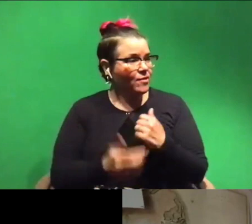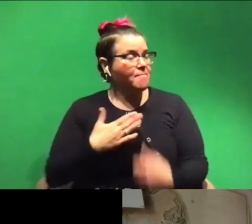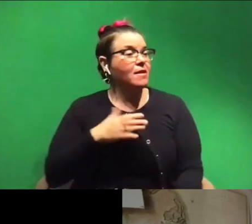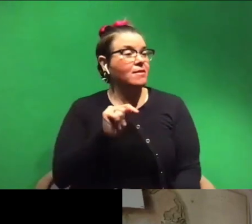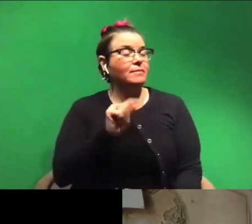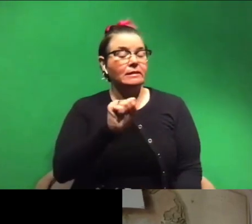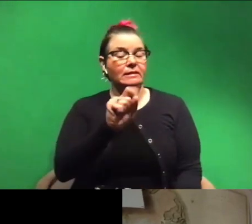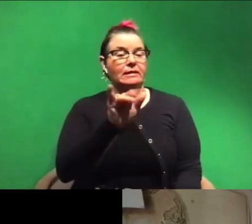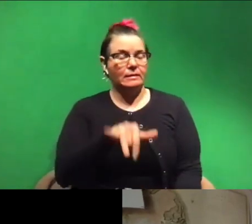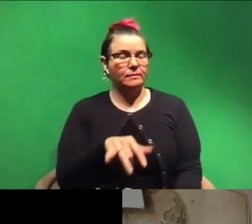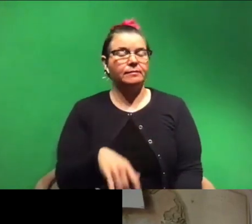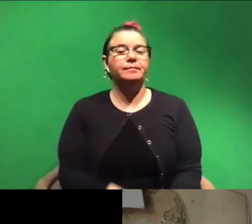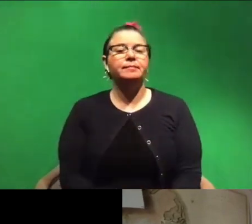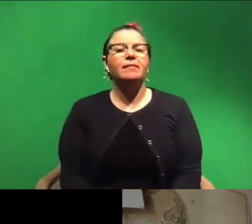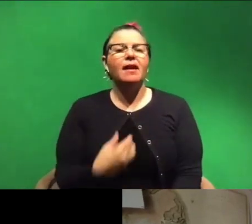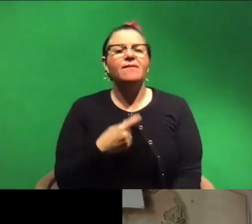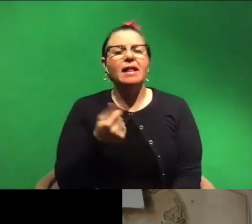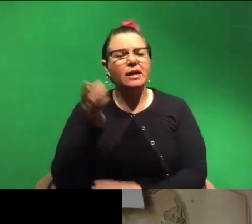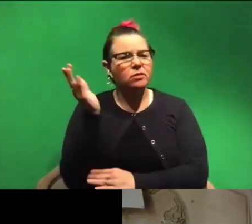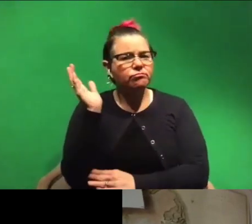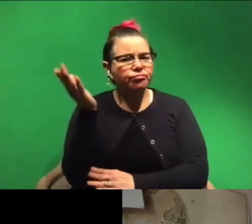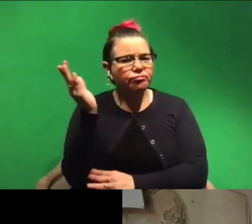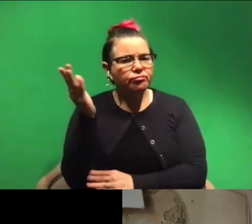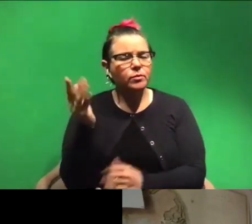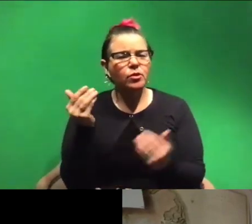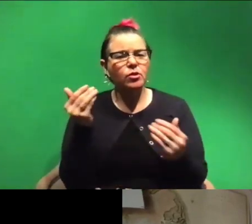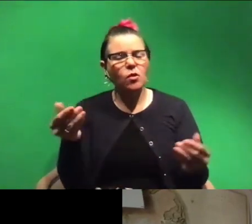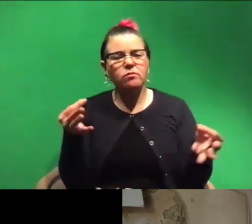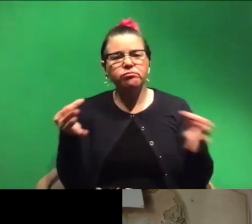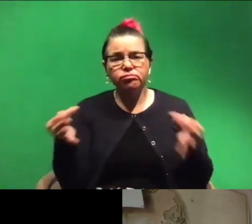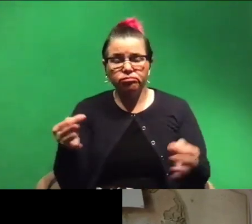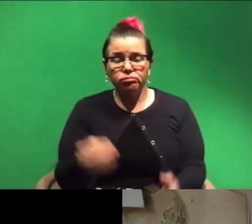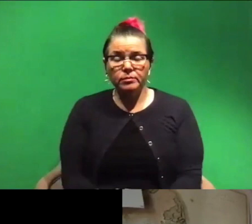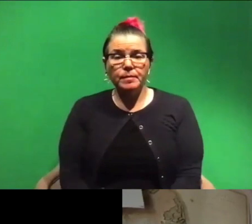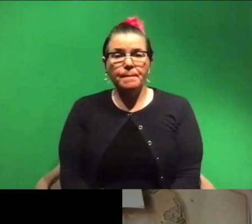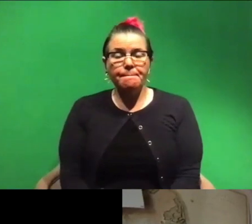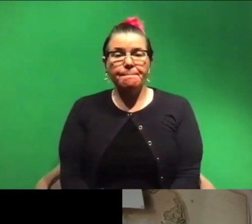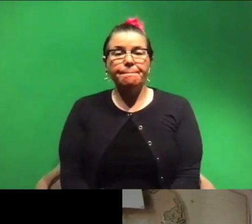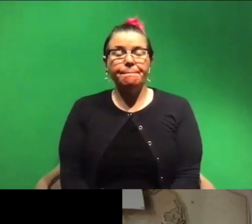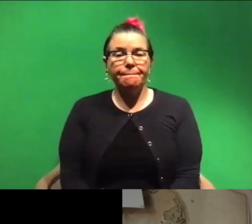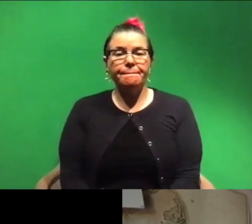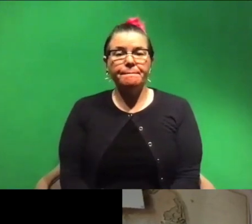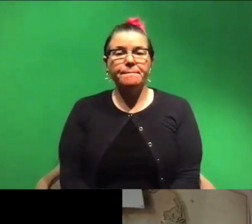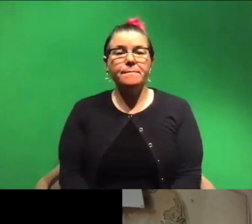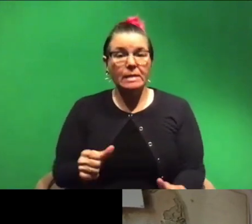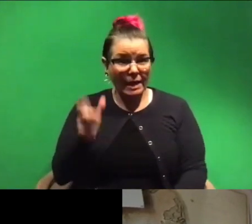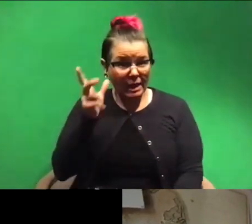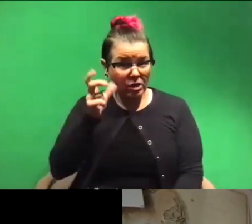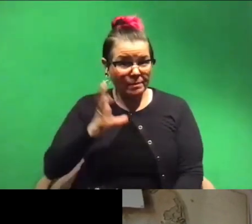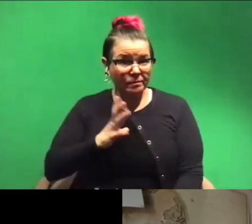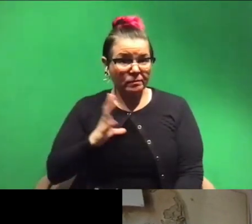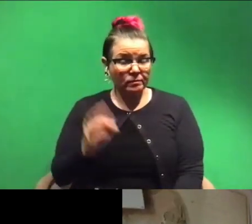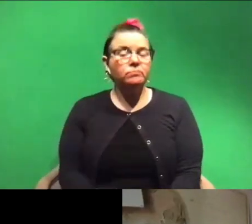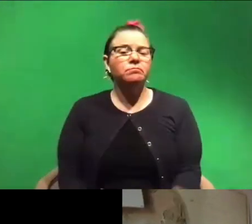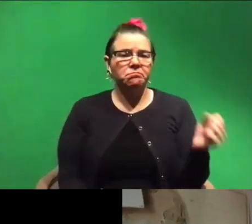Stacy. I've got a little presentation that I thought I would walk people through, if that's okay. Let's see if I can get that, and everyone can hear me okay?